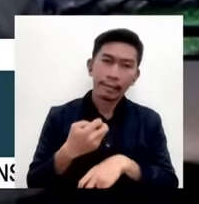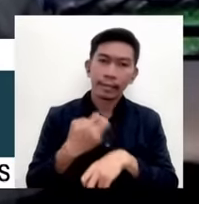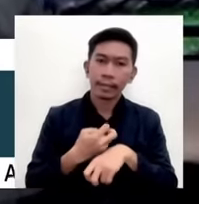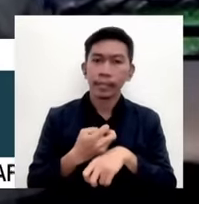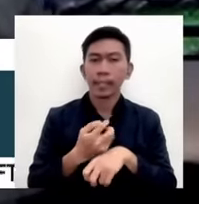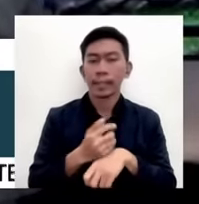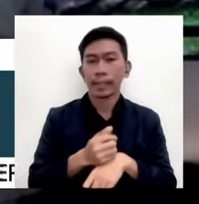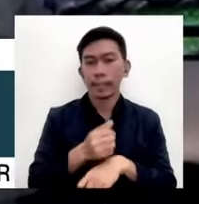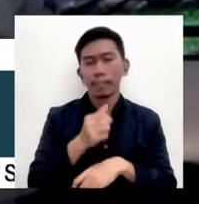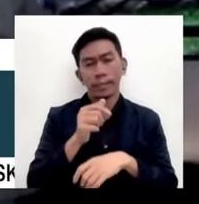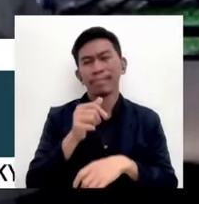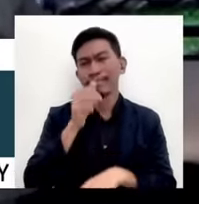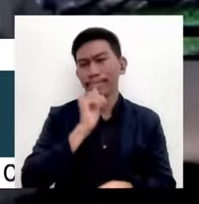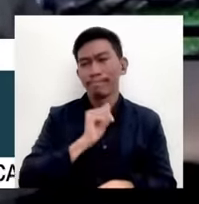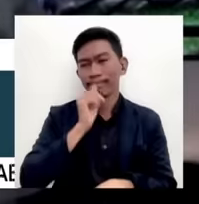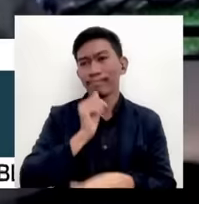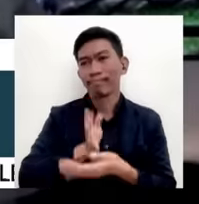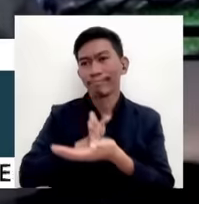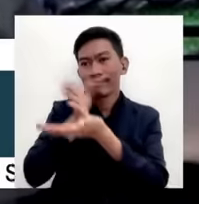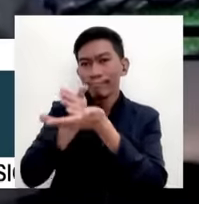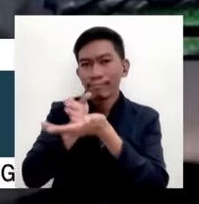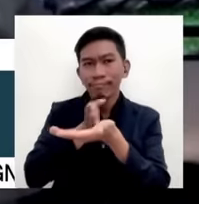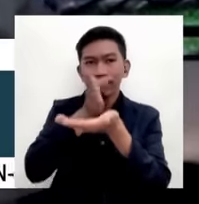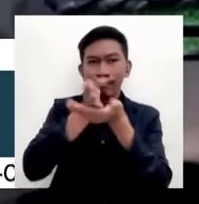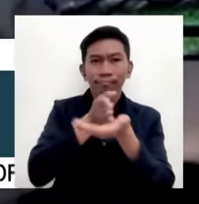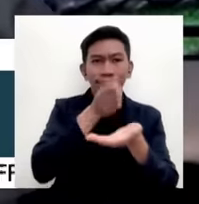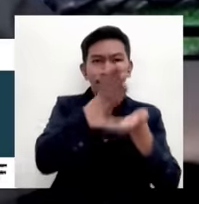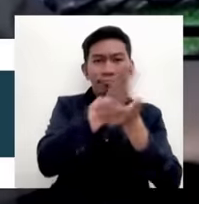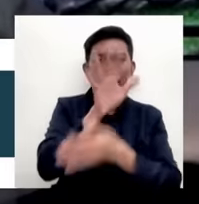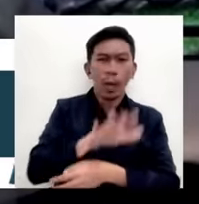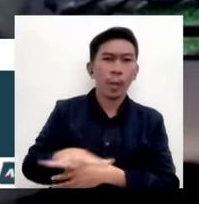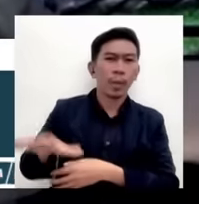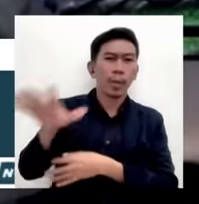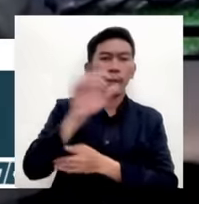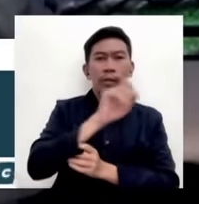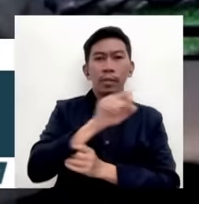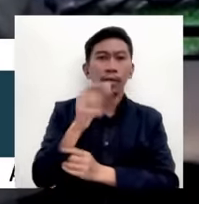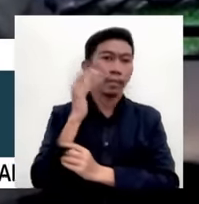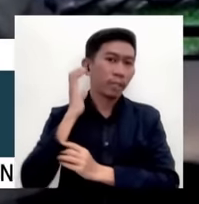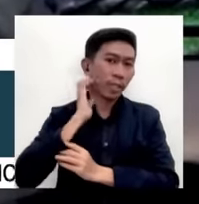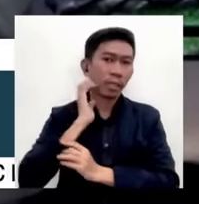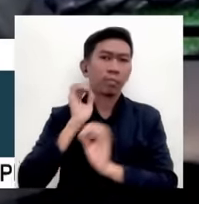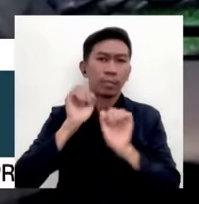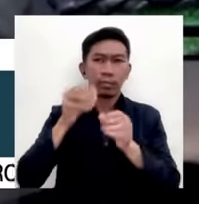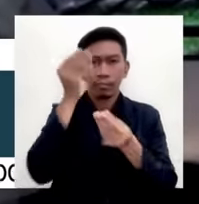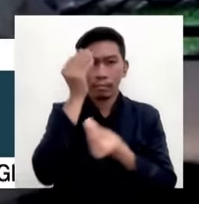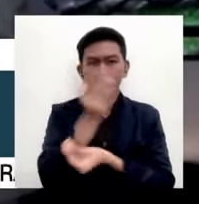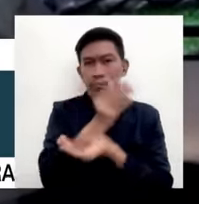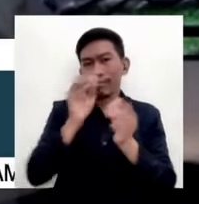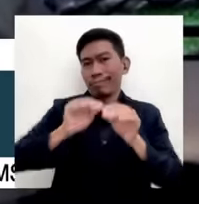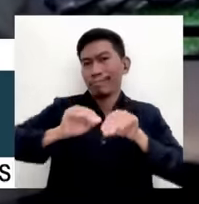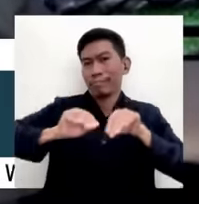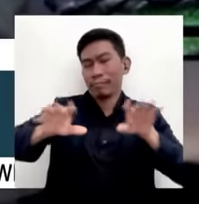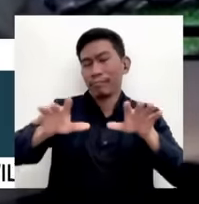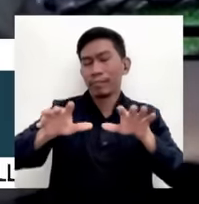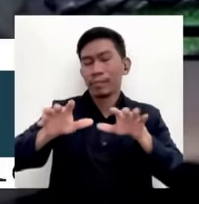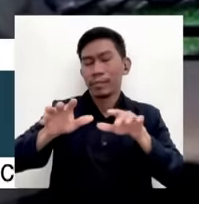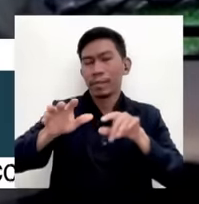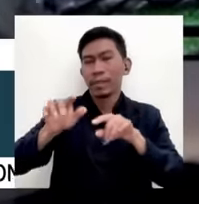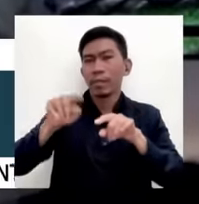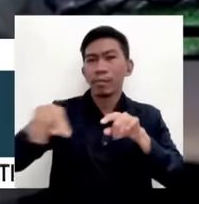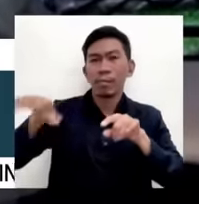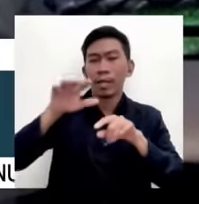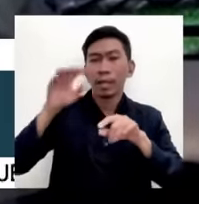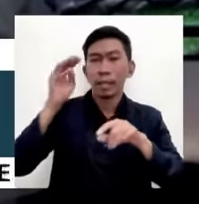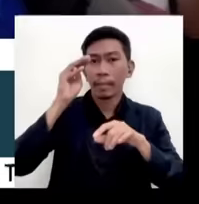ikutan yung buong Mindanao para ipaliwanag sa lahat ng mga taga Mindanao kung bakit